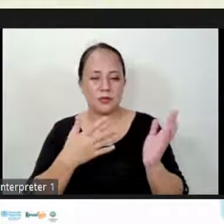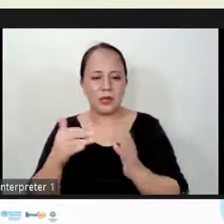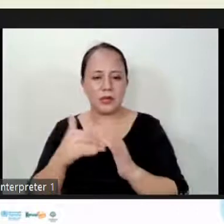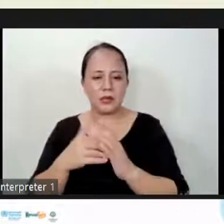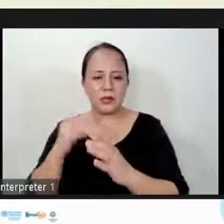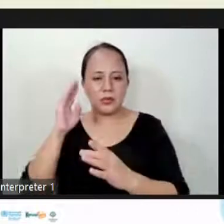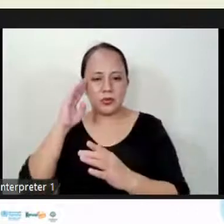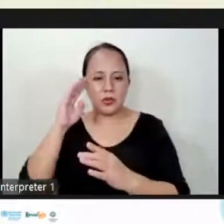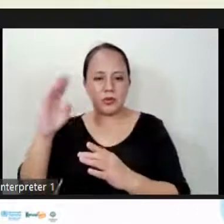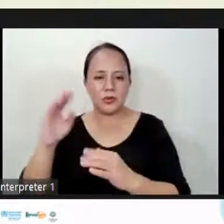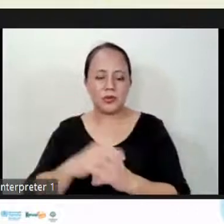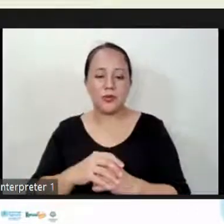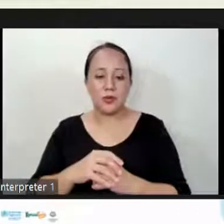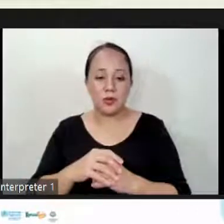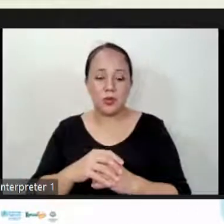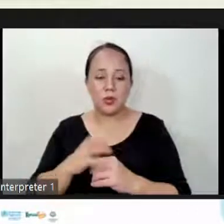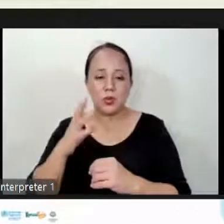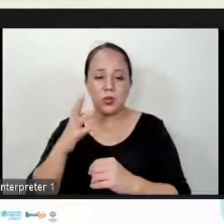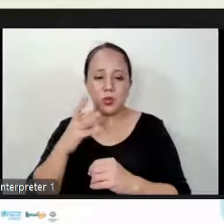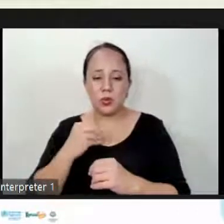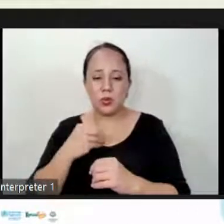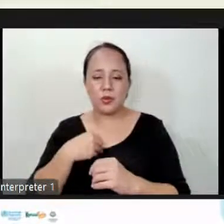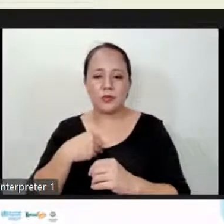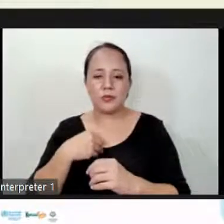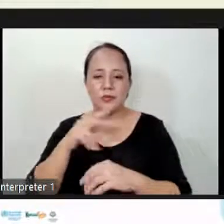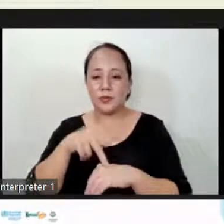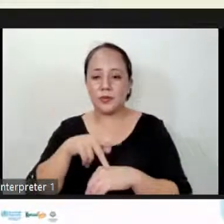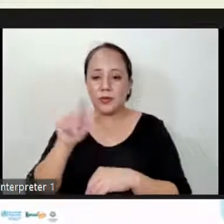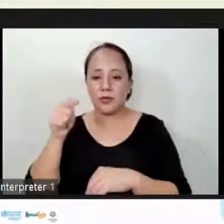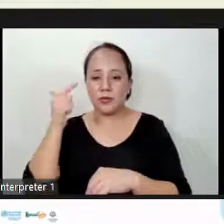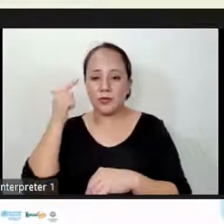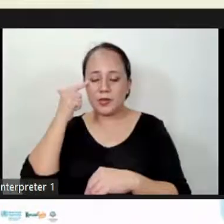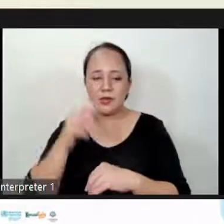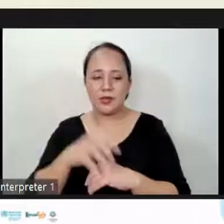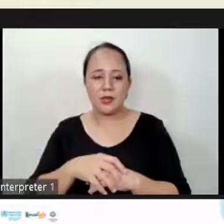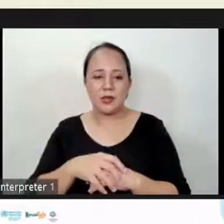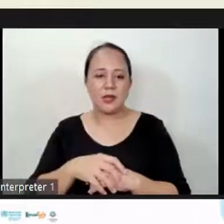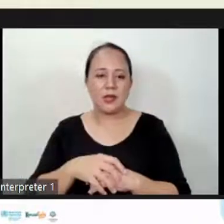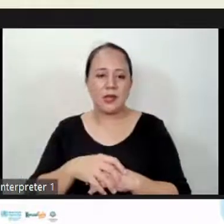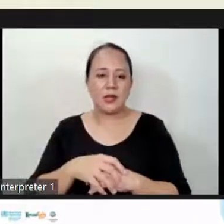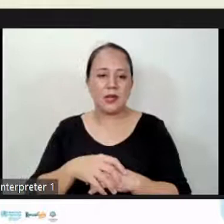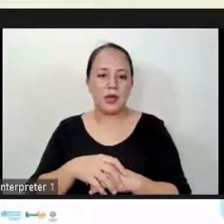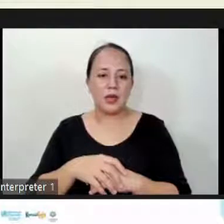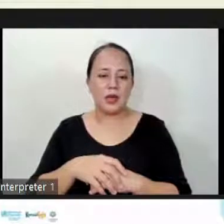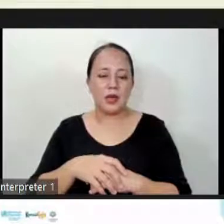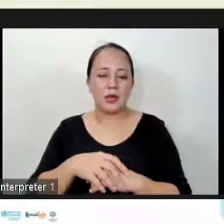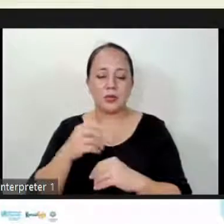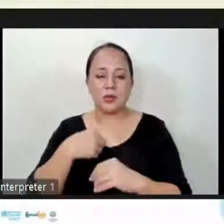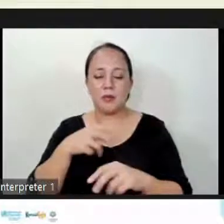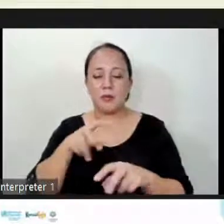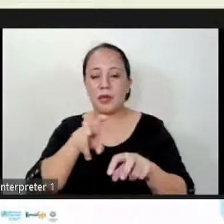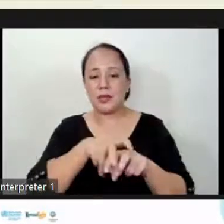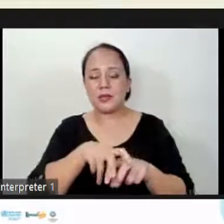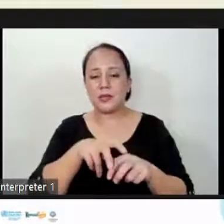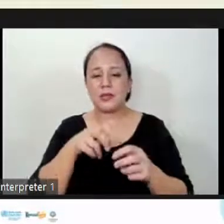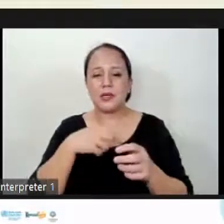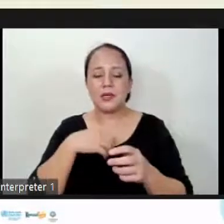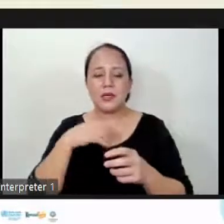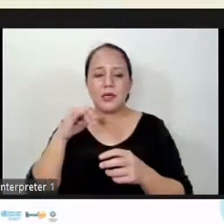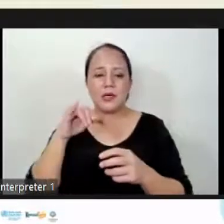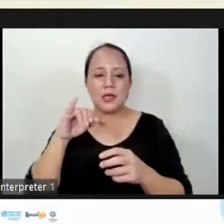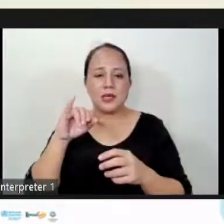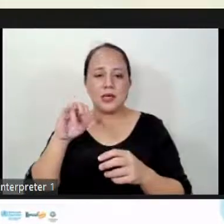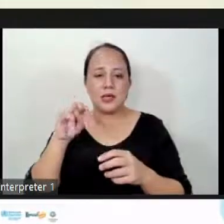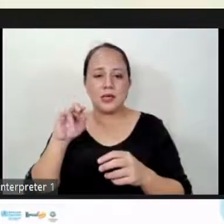salute the efforts of the Philippine government and particularly the Malasakit initiative, which